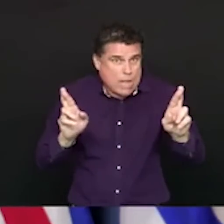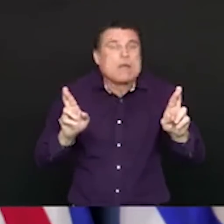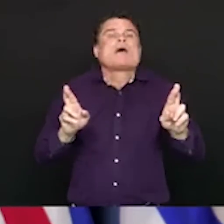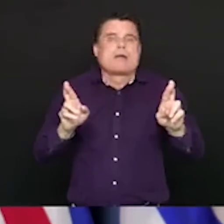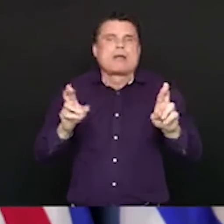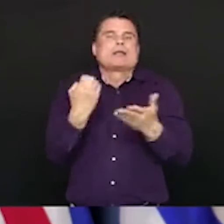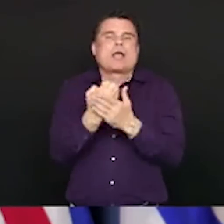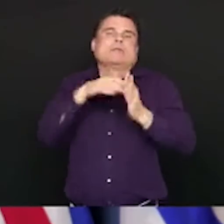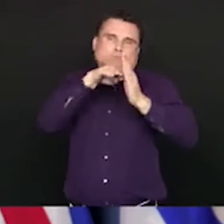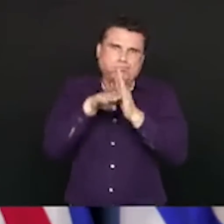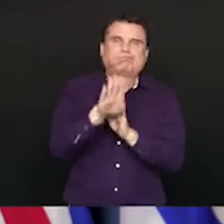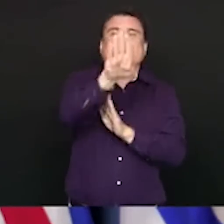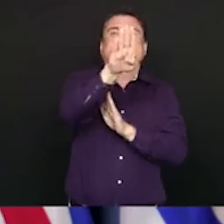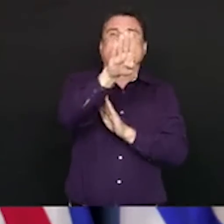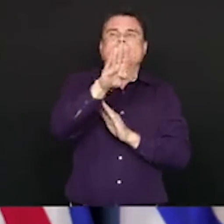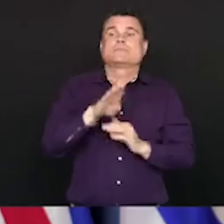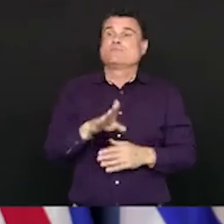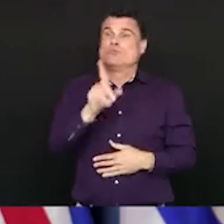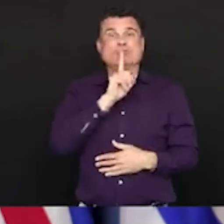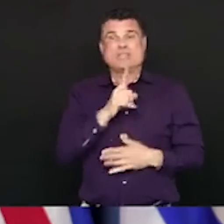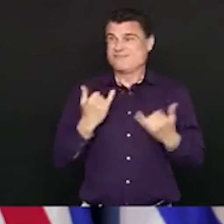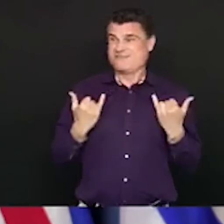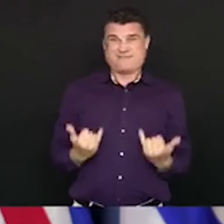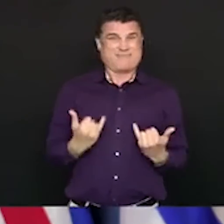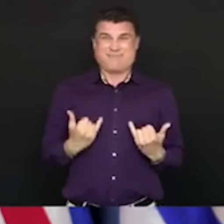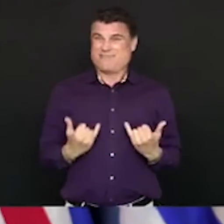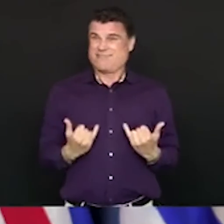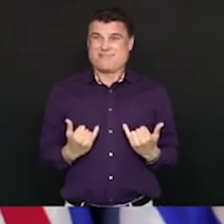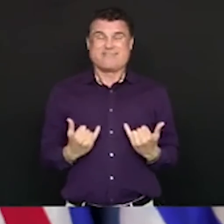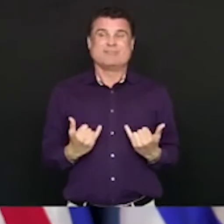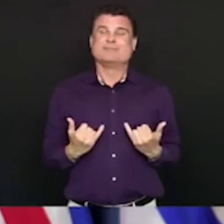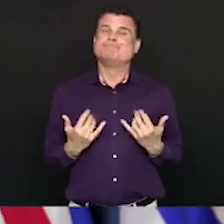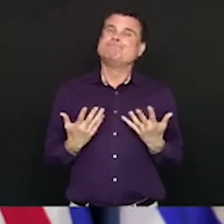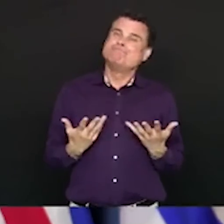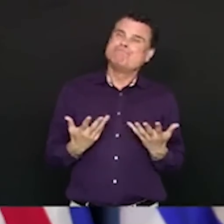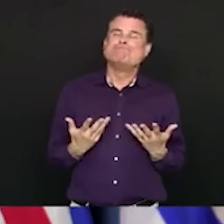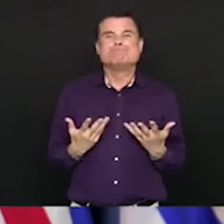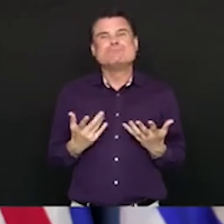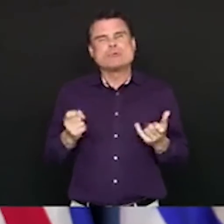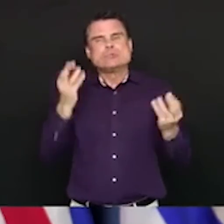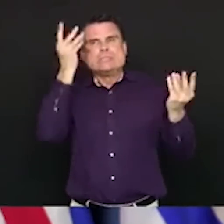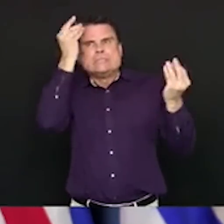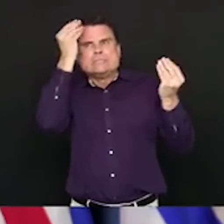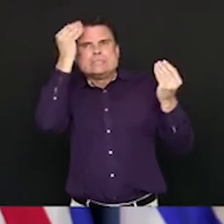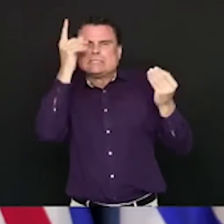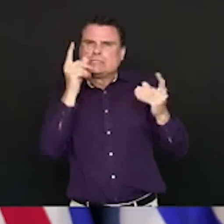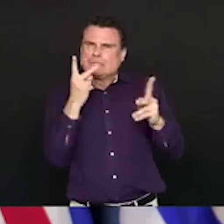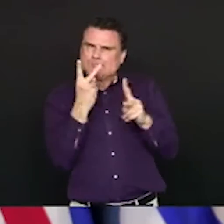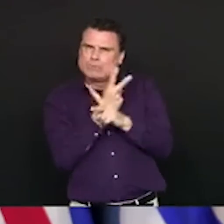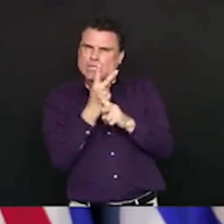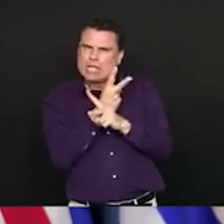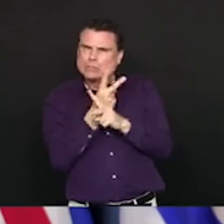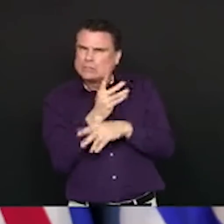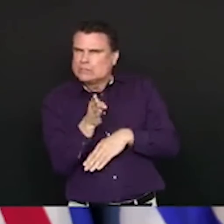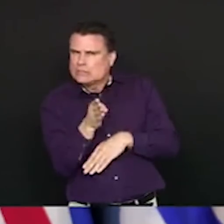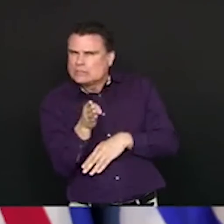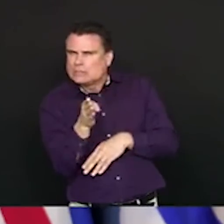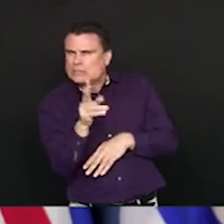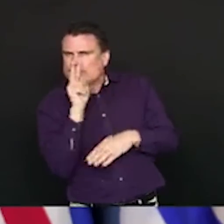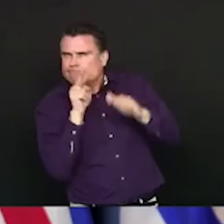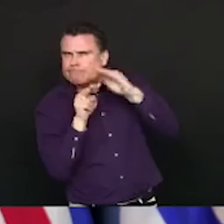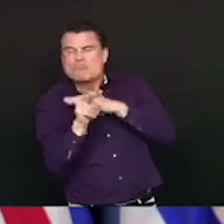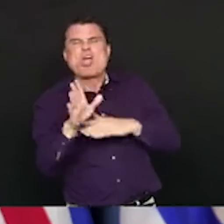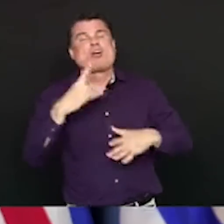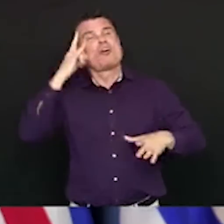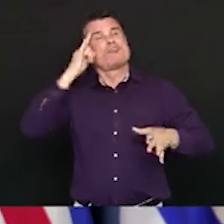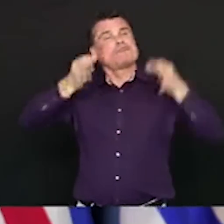at this point. I've talked to Minister Freeland, I've talked to the Prime Minister, I've talked to premiers across the country. We're all focused on this, but